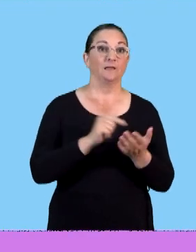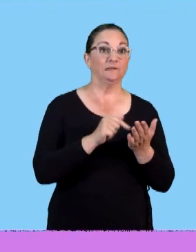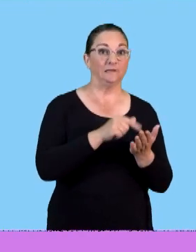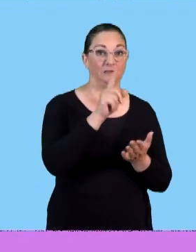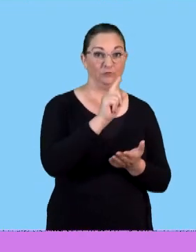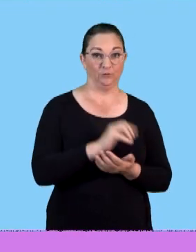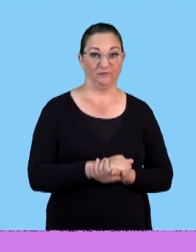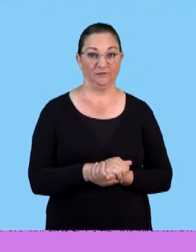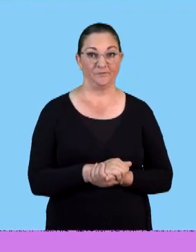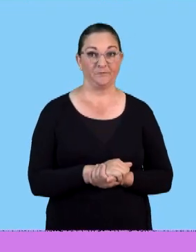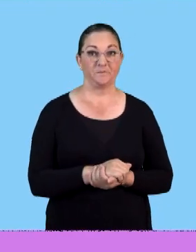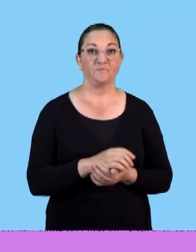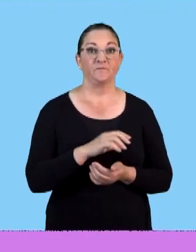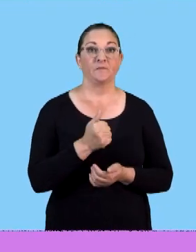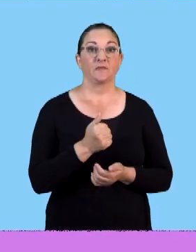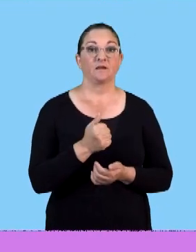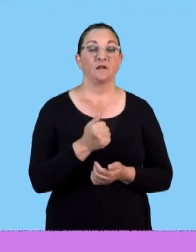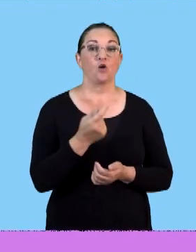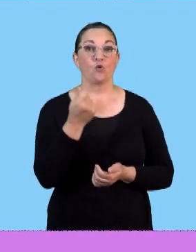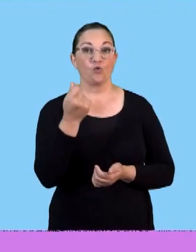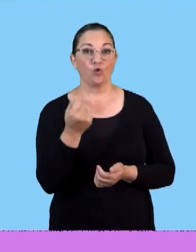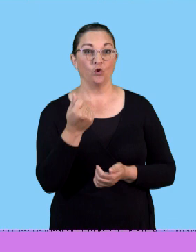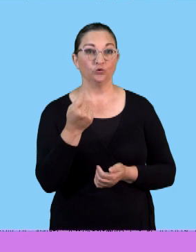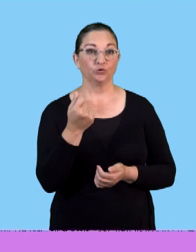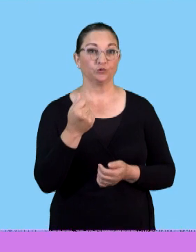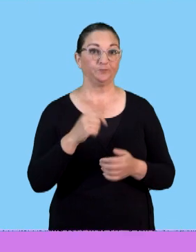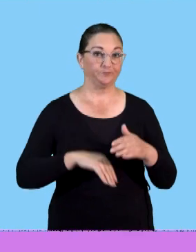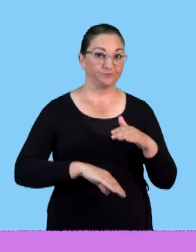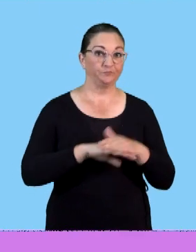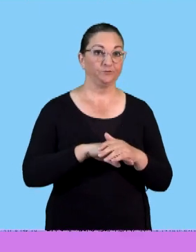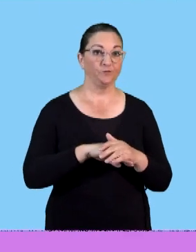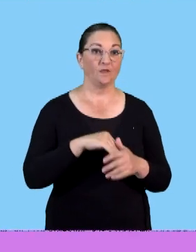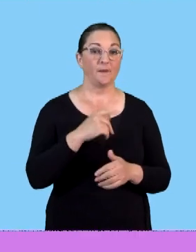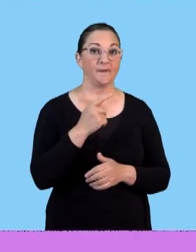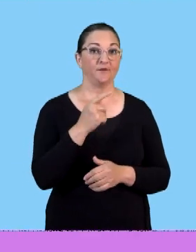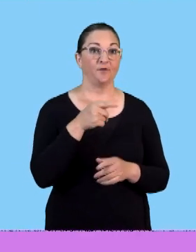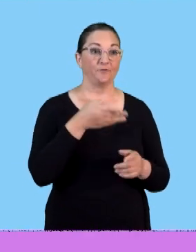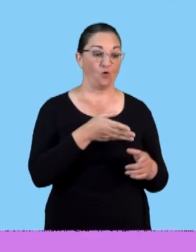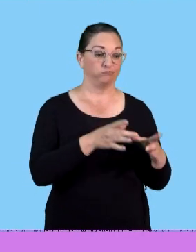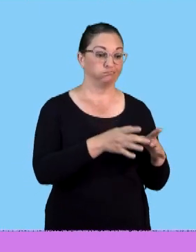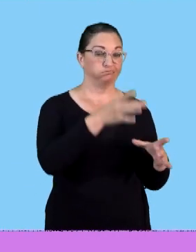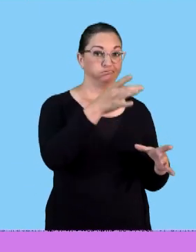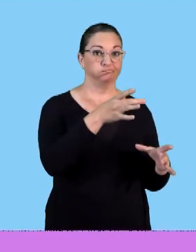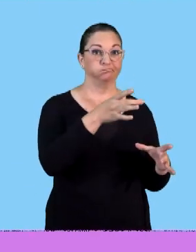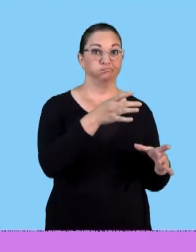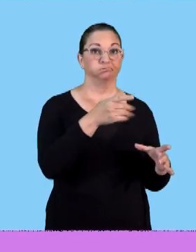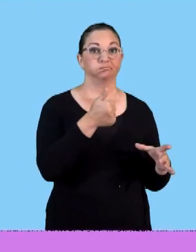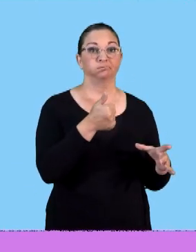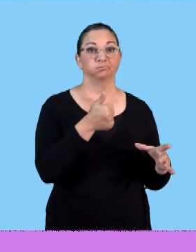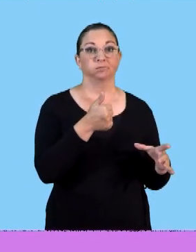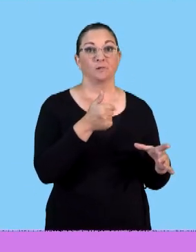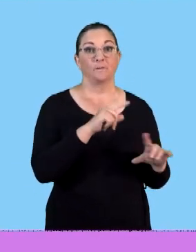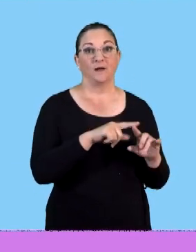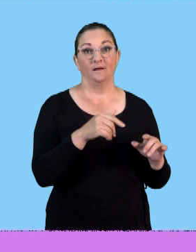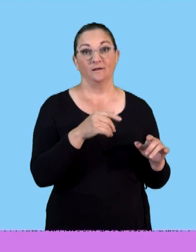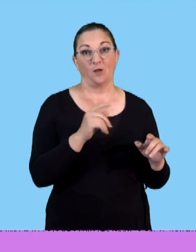So first up I said calculate the total cost price, okay, of the tank if it was bought at